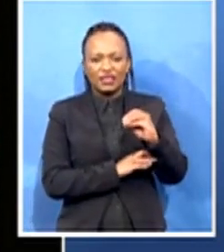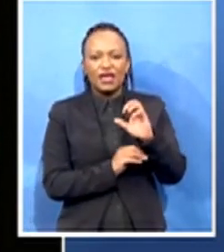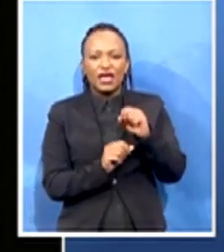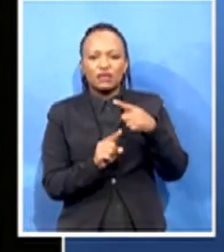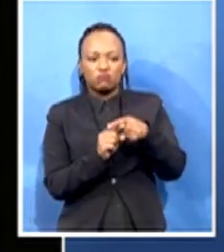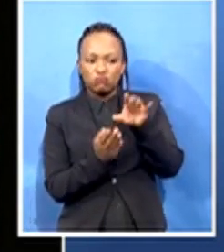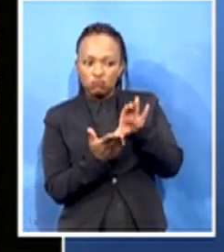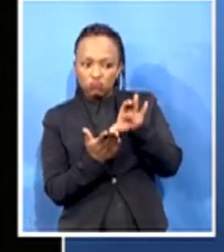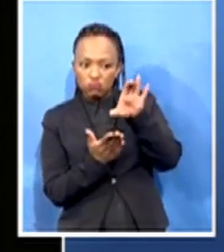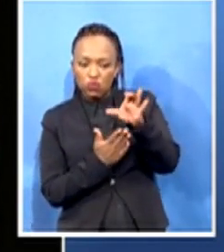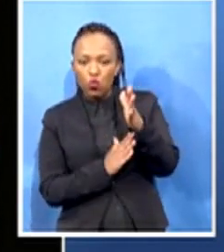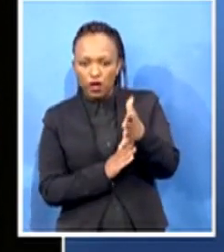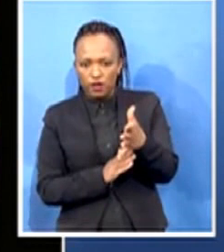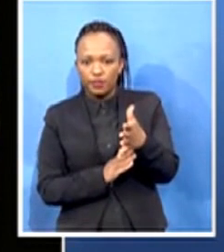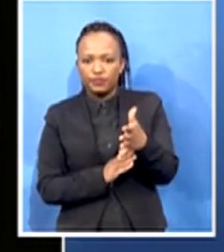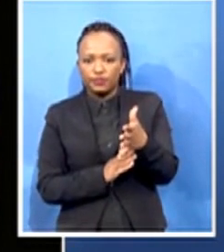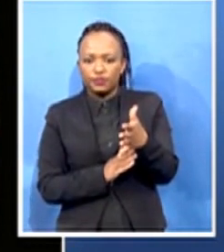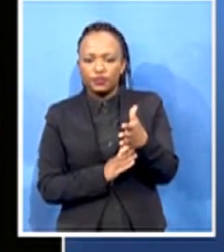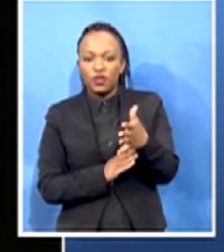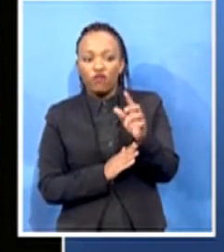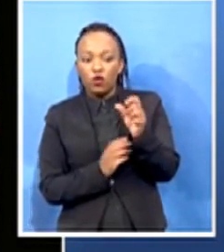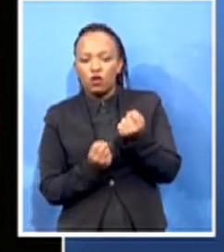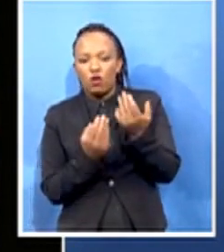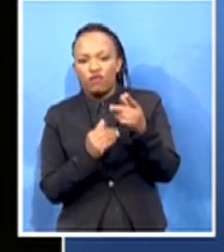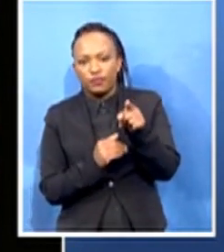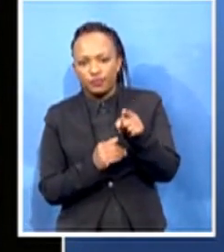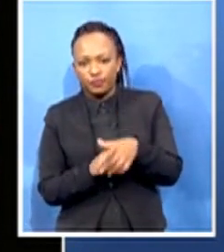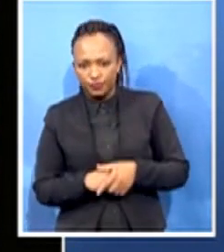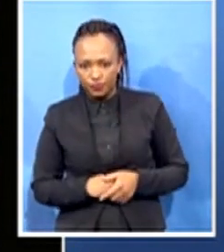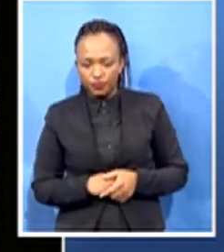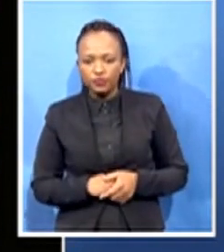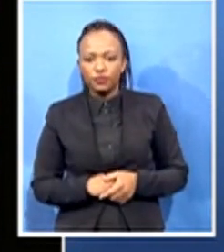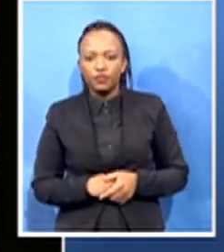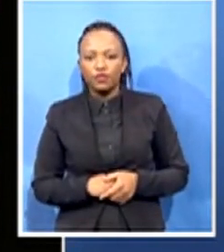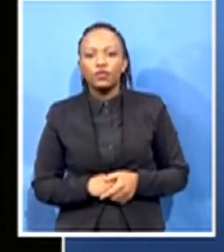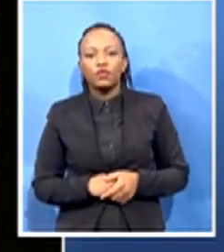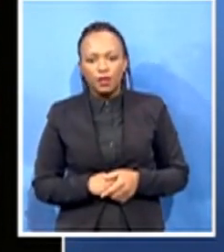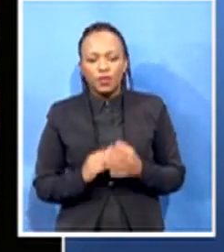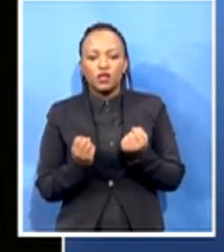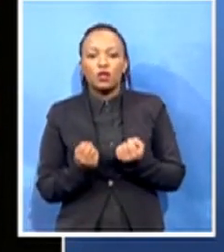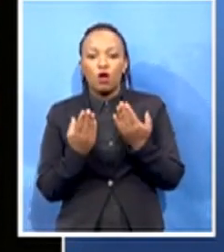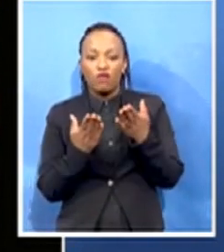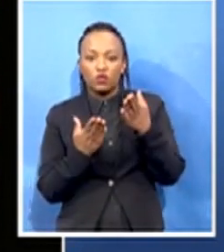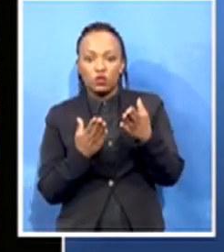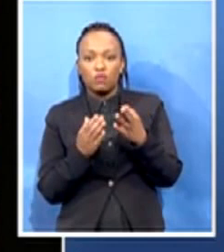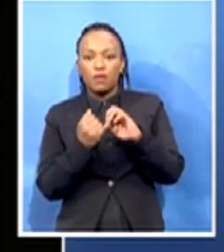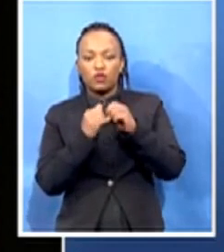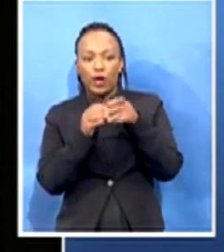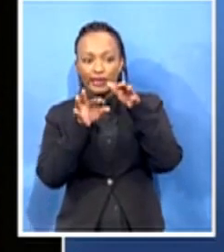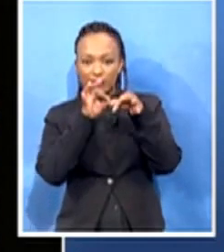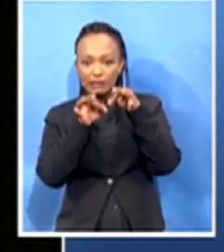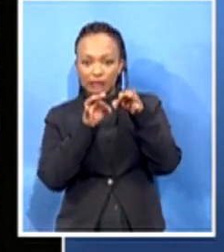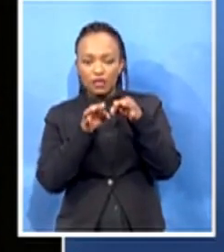on that offer. So that is the offer. I'm trying to qualify this thing that somebody must not be asking why do we